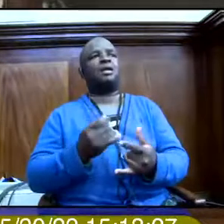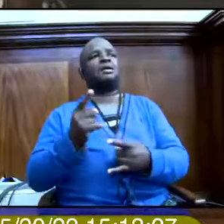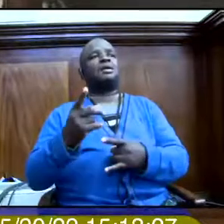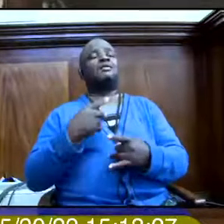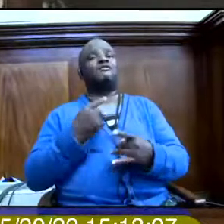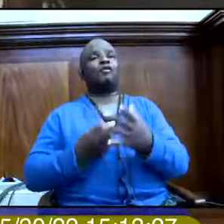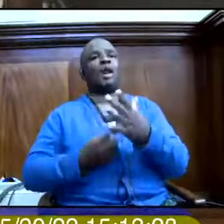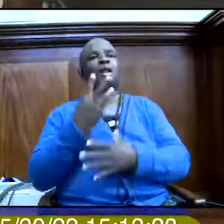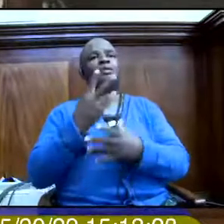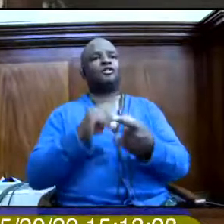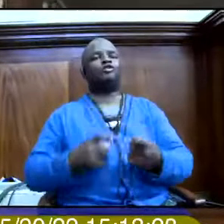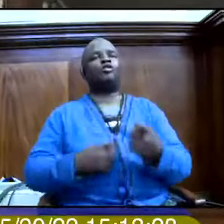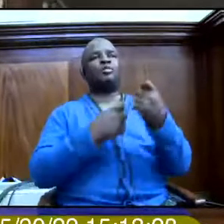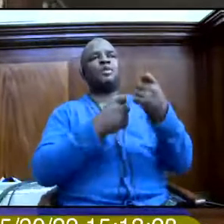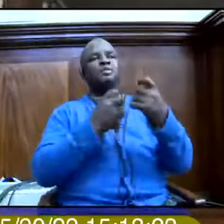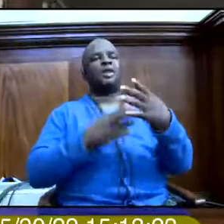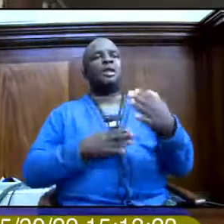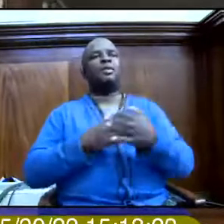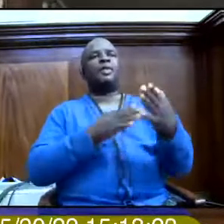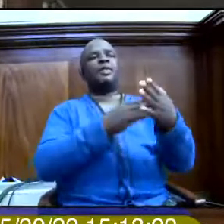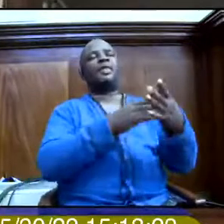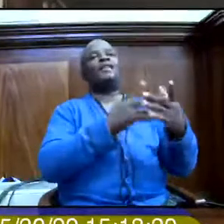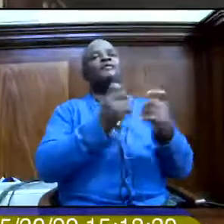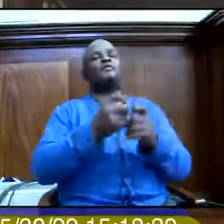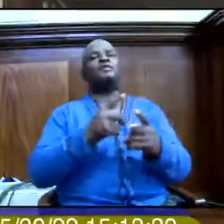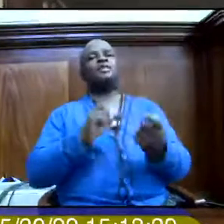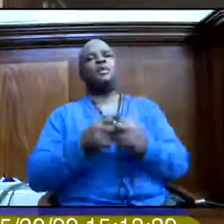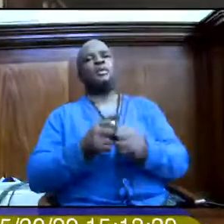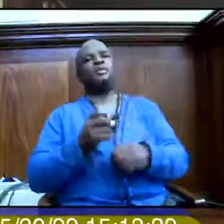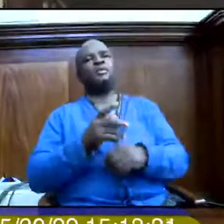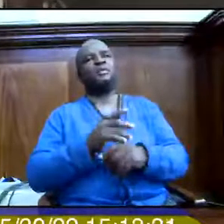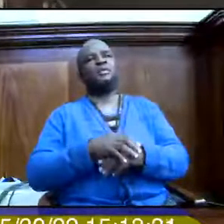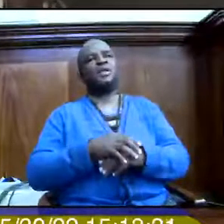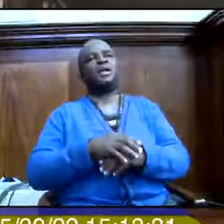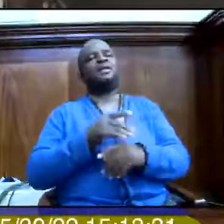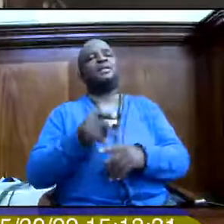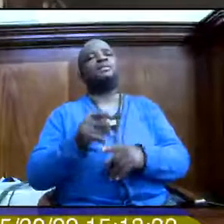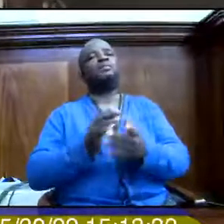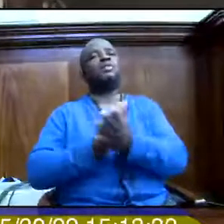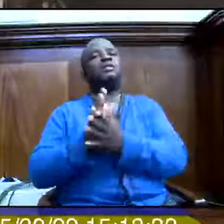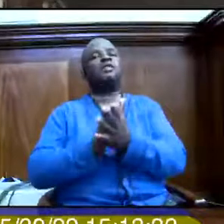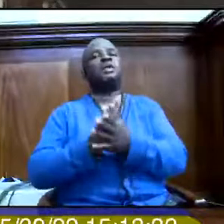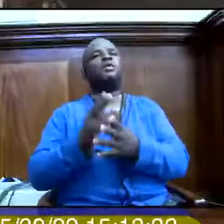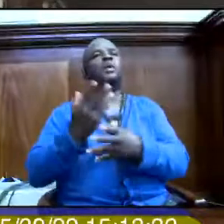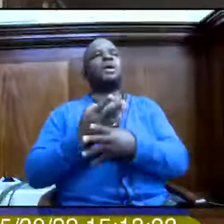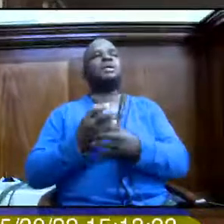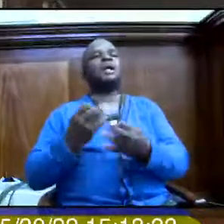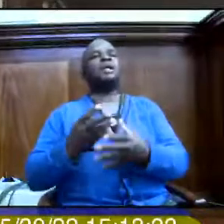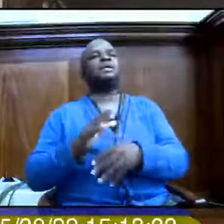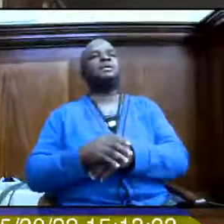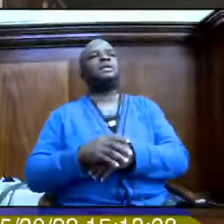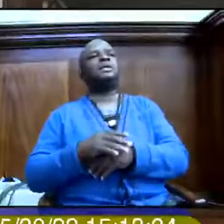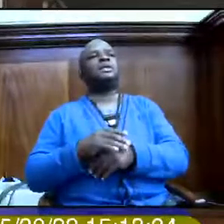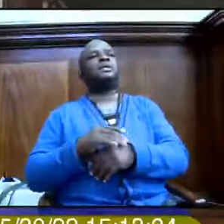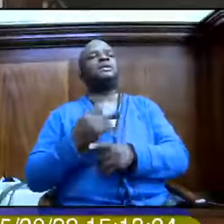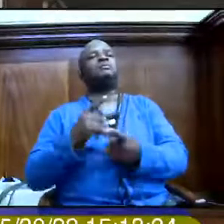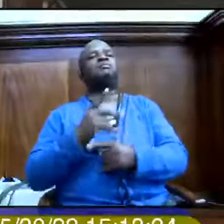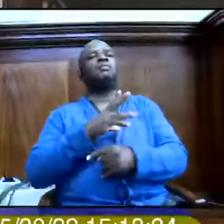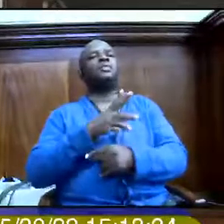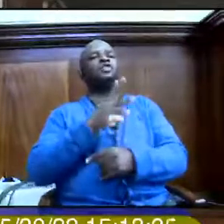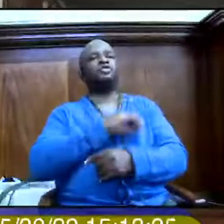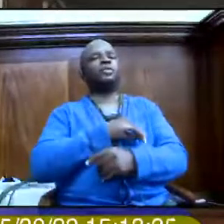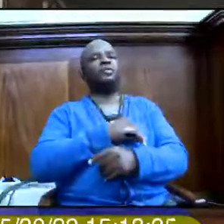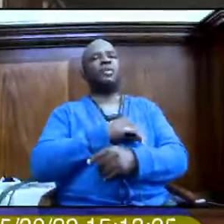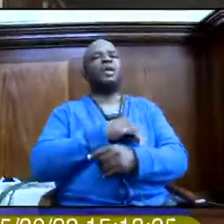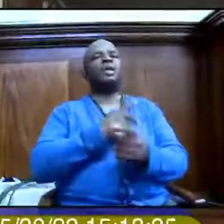through technicalities this has motivated many workers to begin to lose faith in the